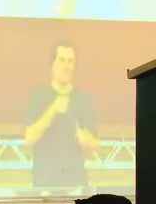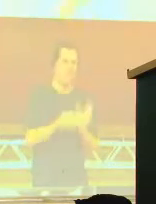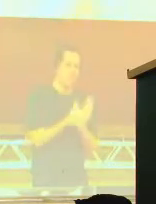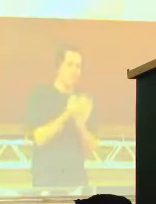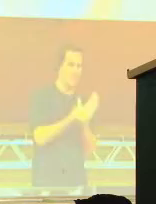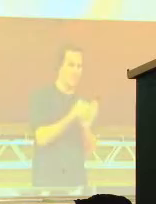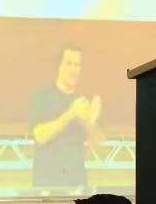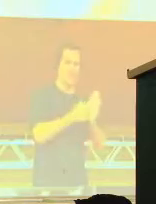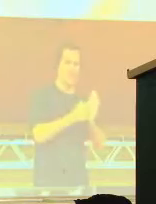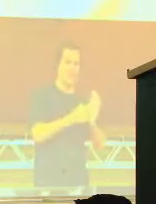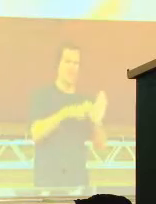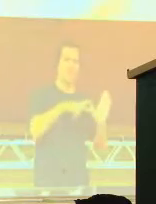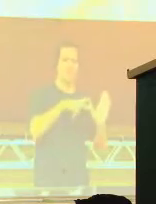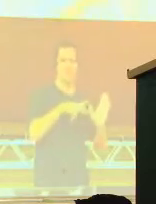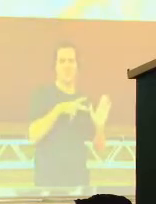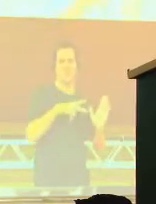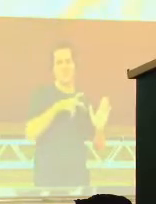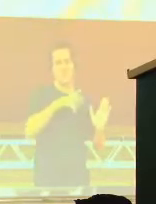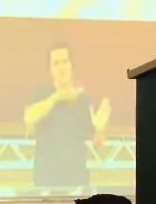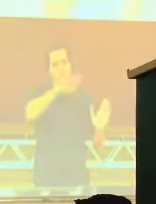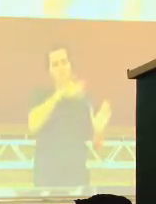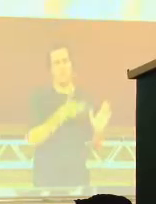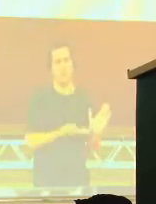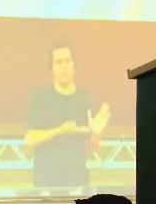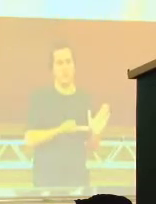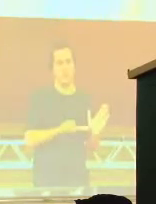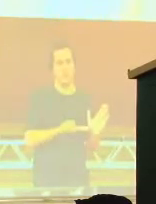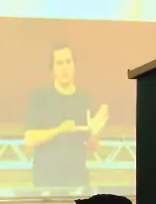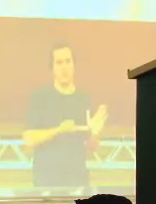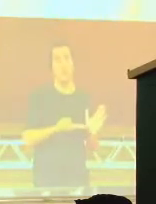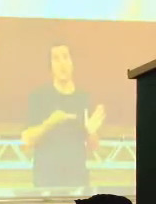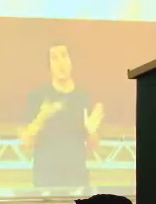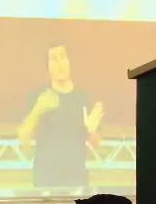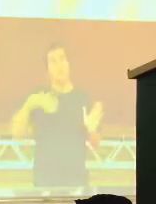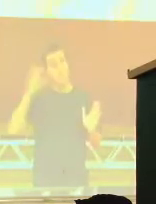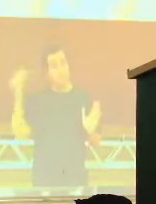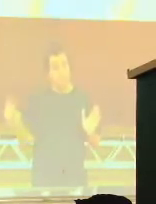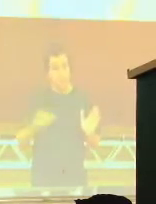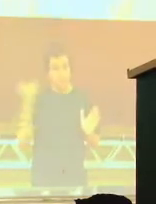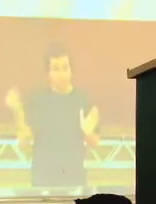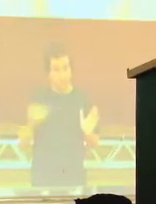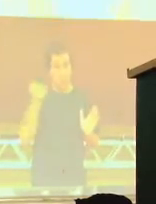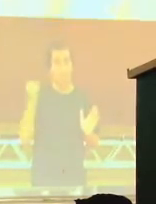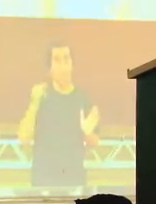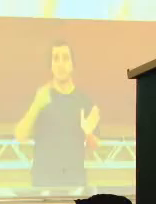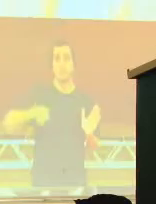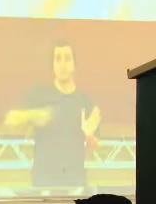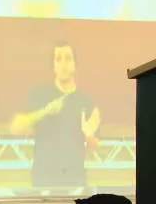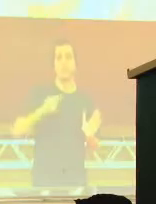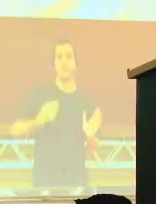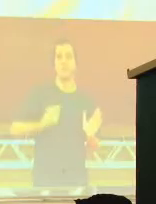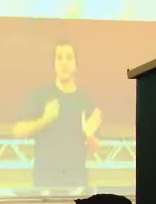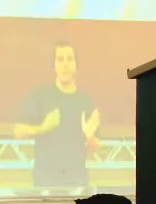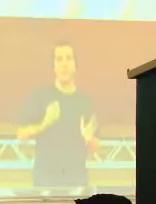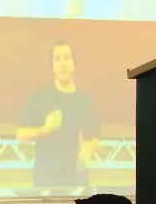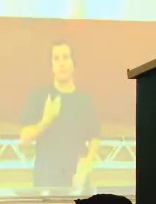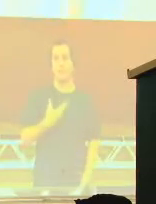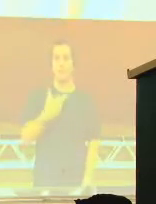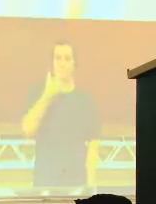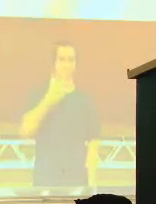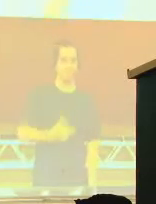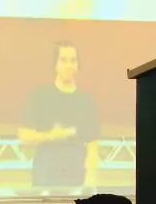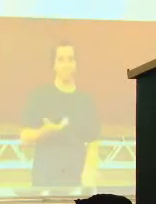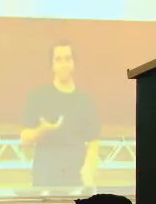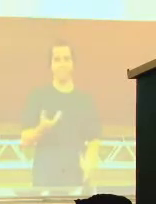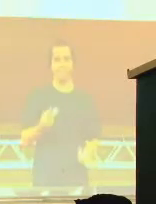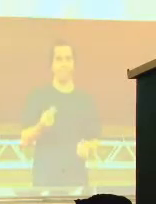So the most important point is that we should be living our lives in a way that makes the world better and not